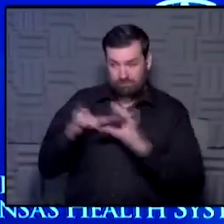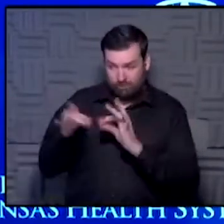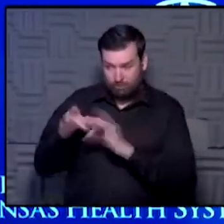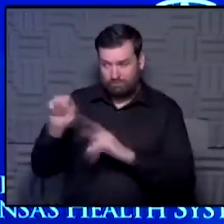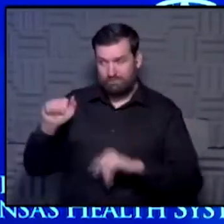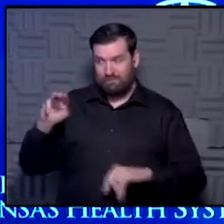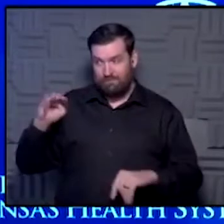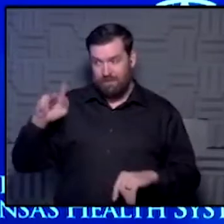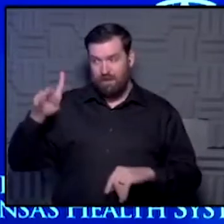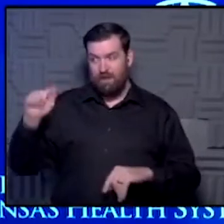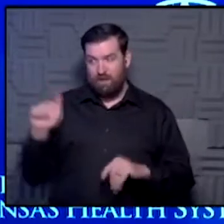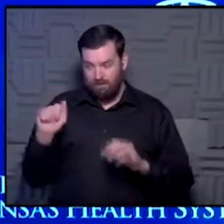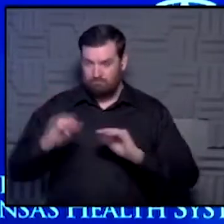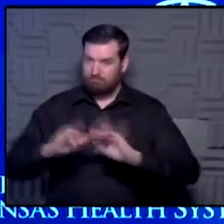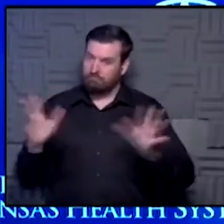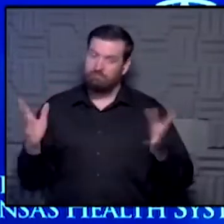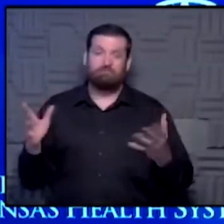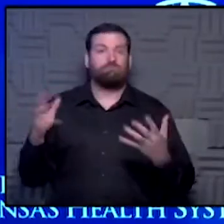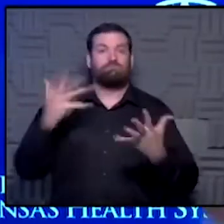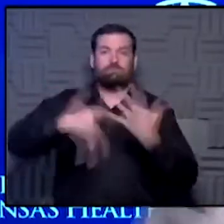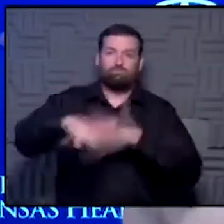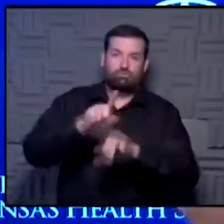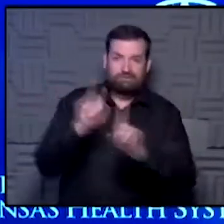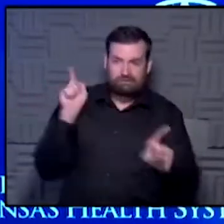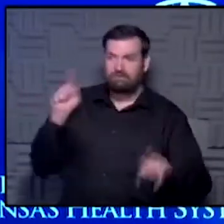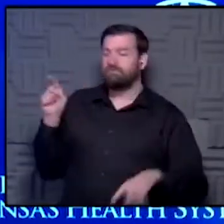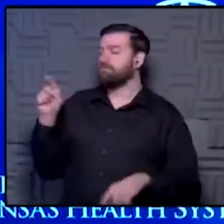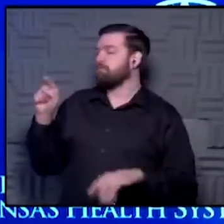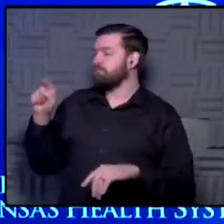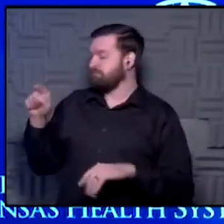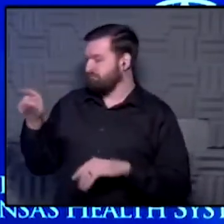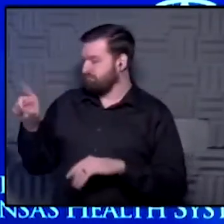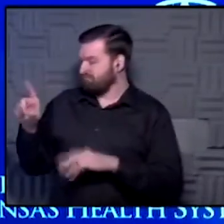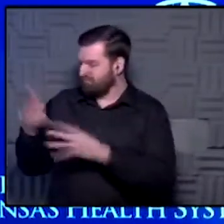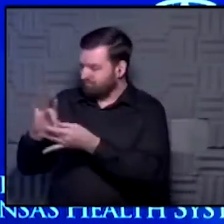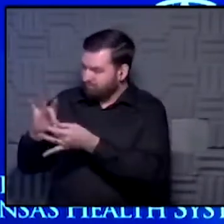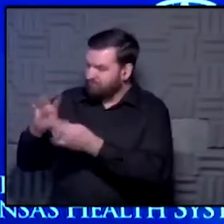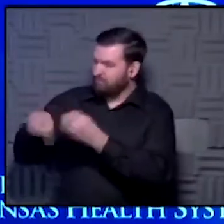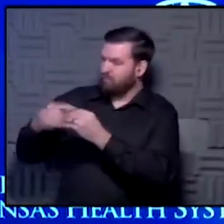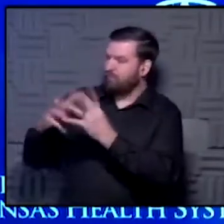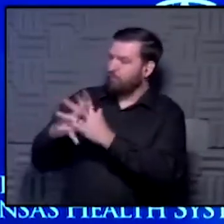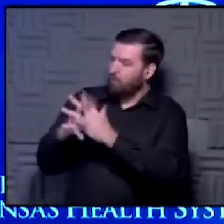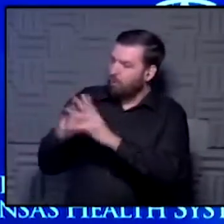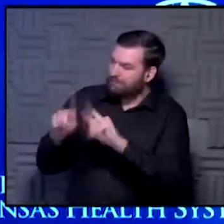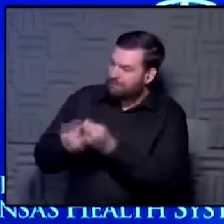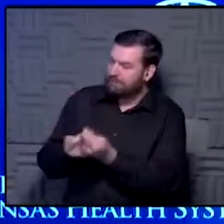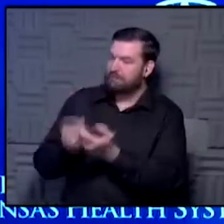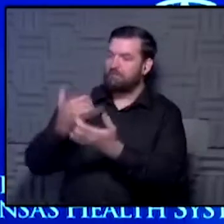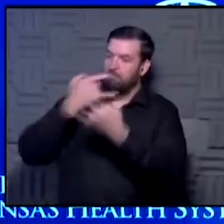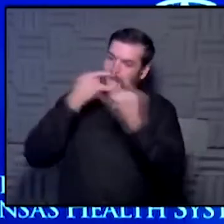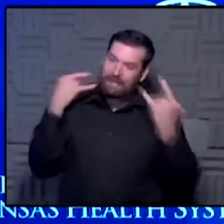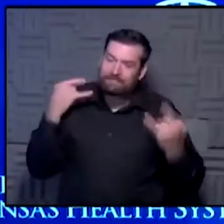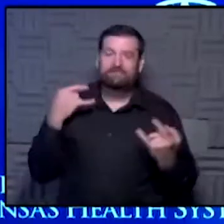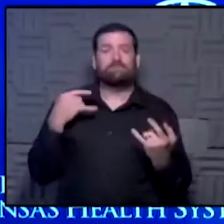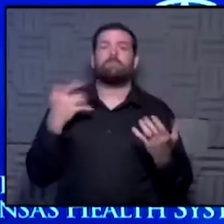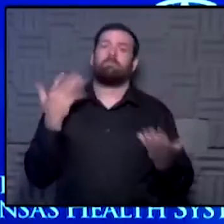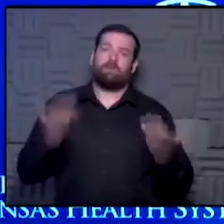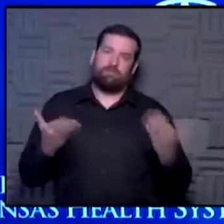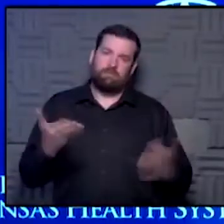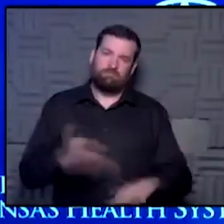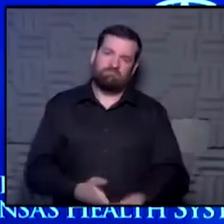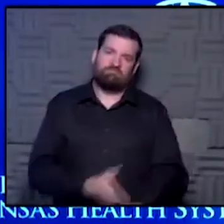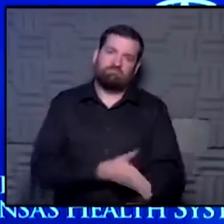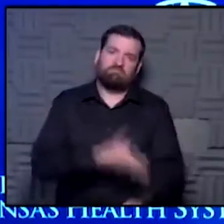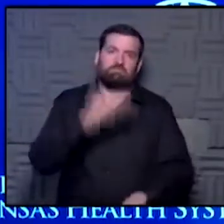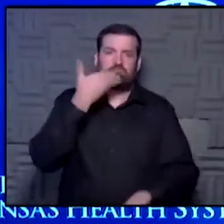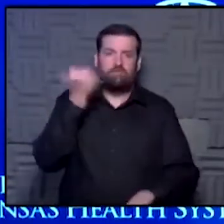Amanda, not very nicely, if the kids will distance there, and you talked about your football team trying to distance and wearing a mask, washing that, then maybe that'll go a little better, and